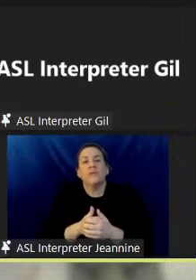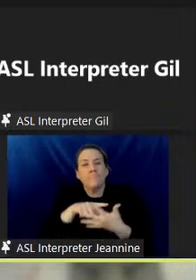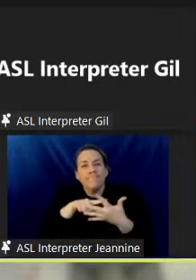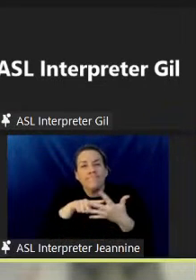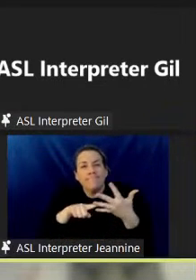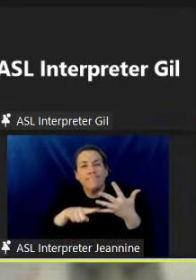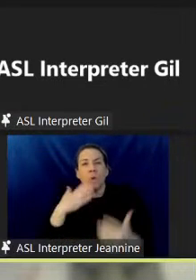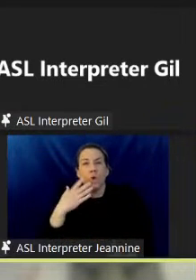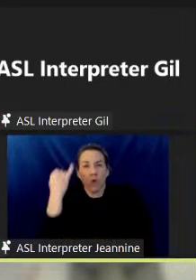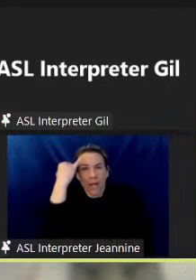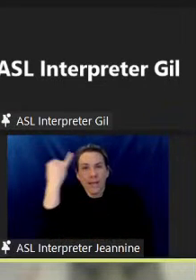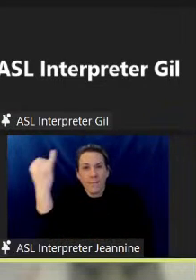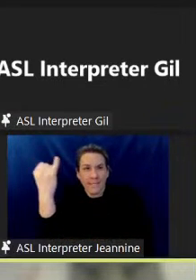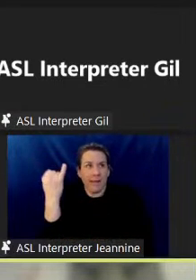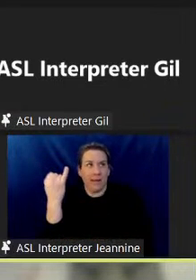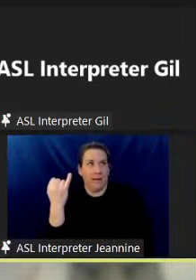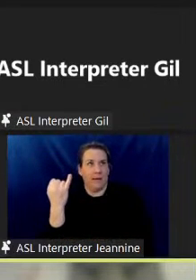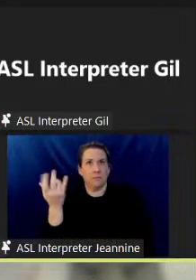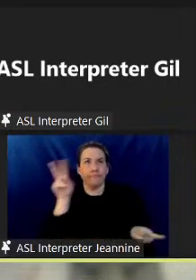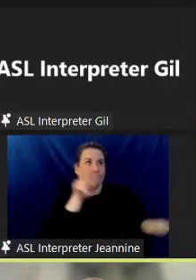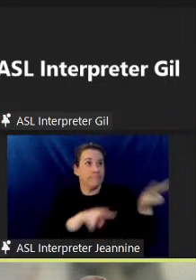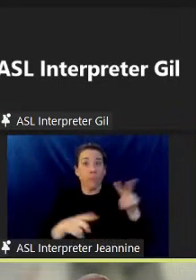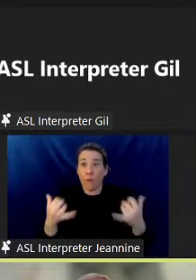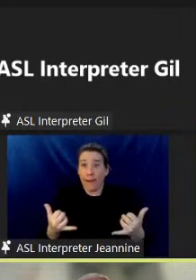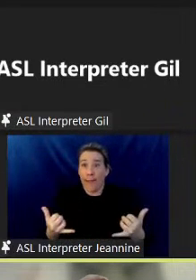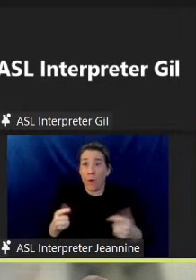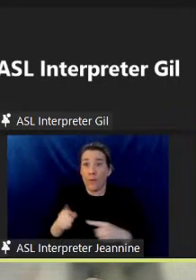do right where you are right at this moment.